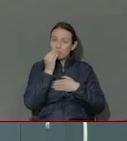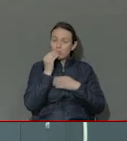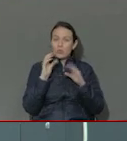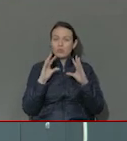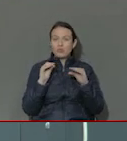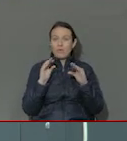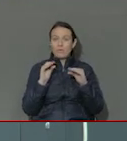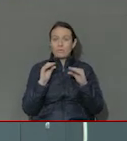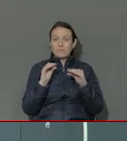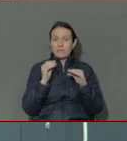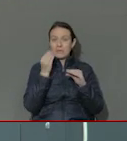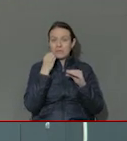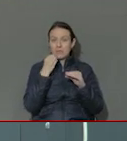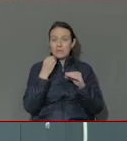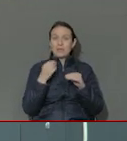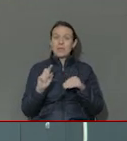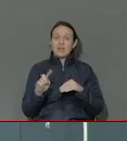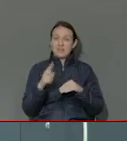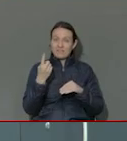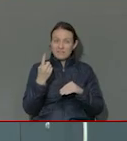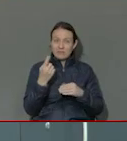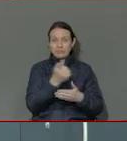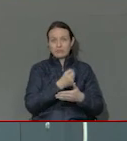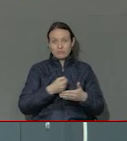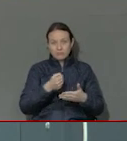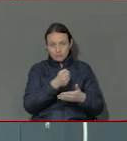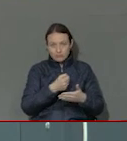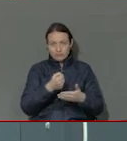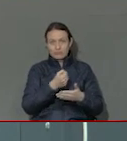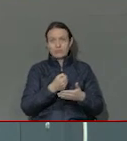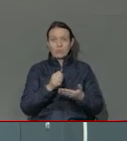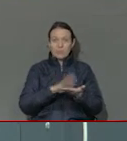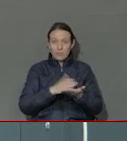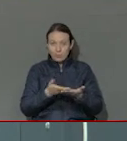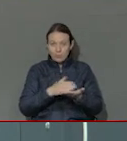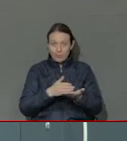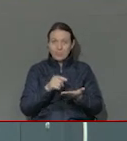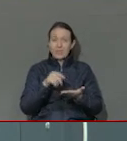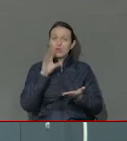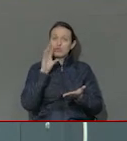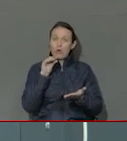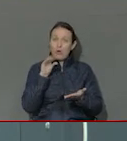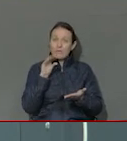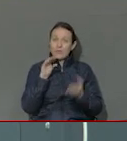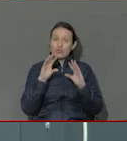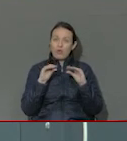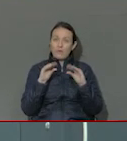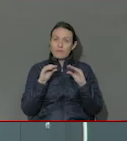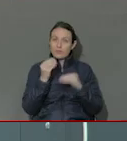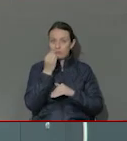soft and cooked, or food that is cooked and soft.